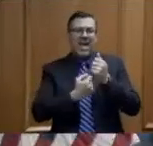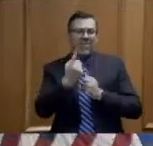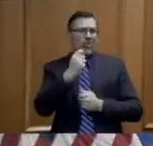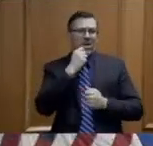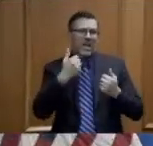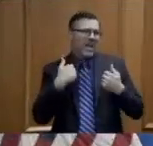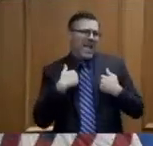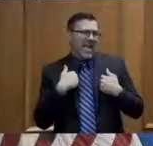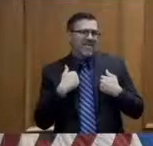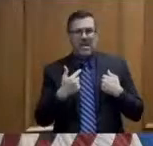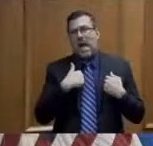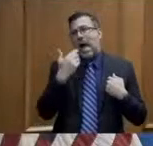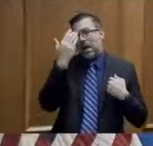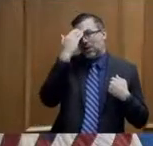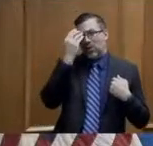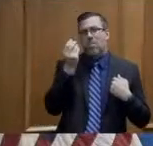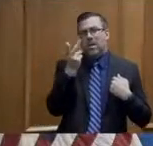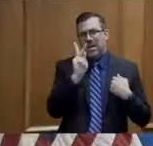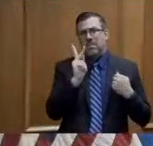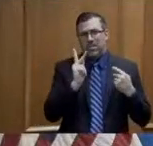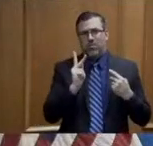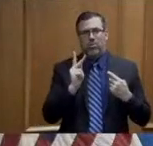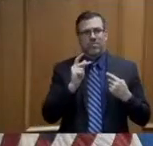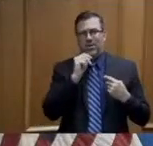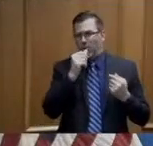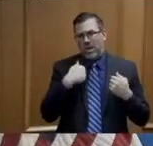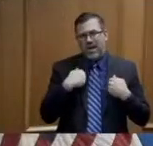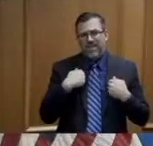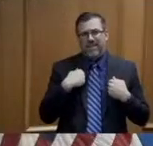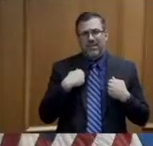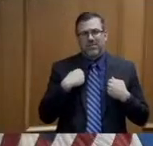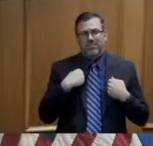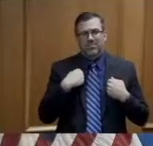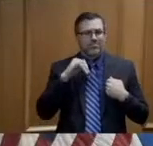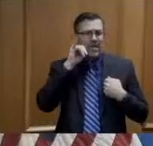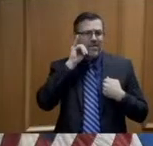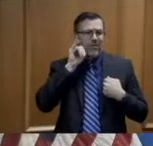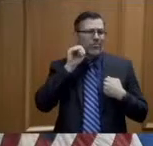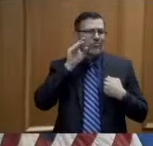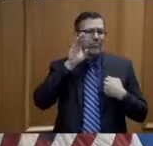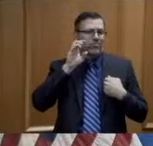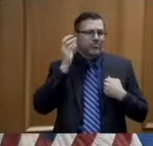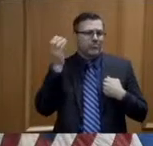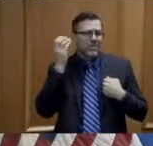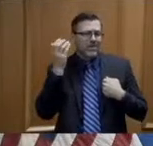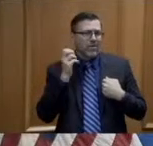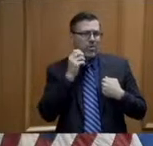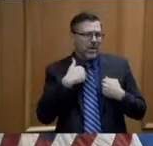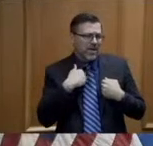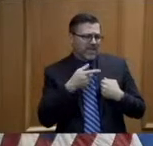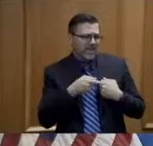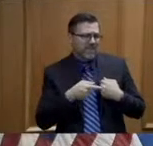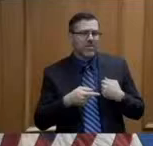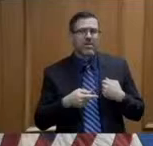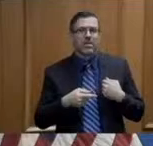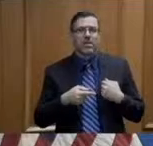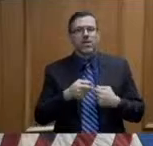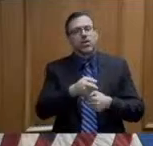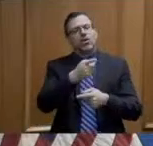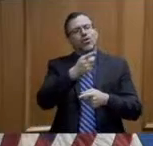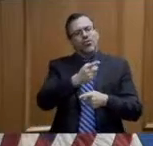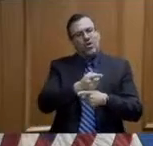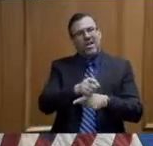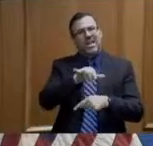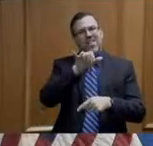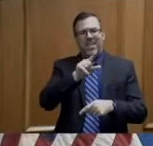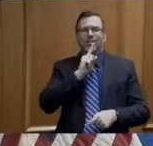know people who live there who don't, you know. Sure. As you know, too, Andy, that is